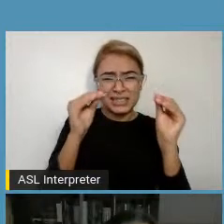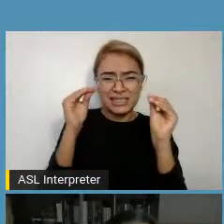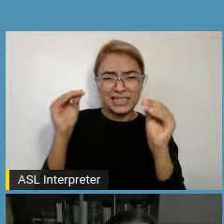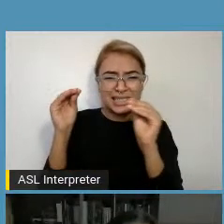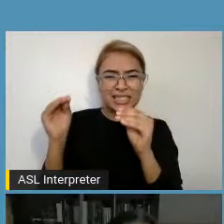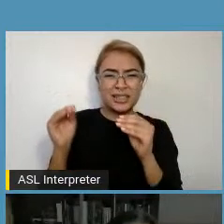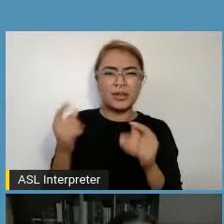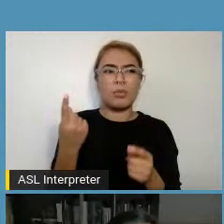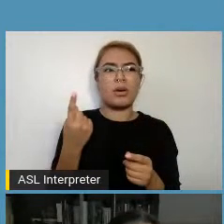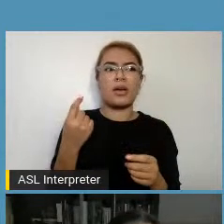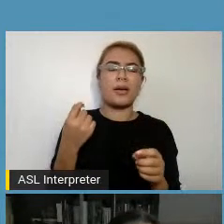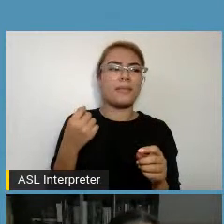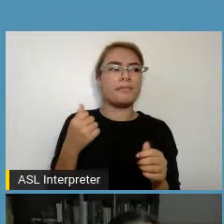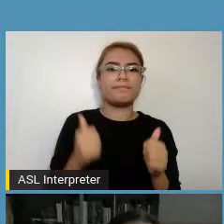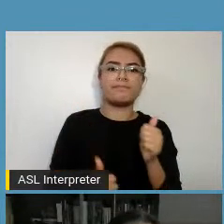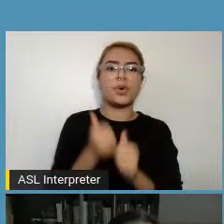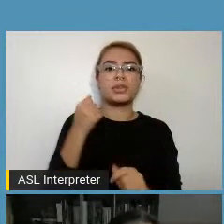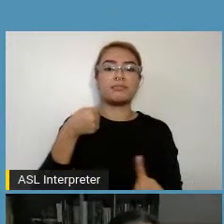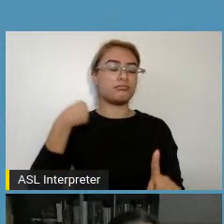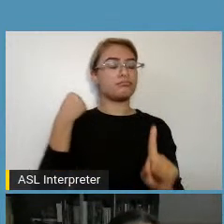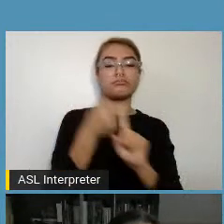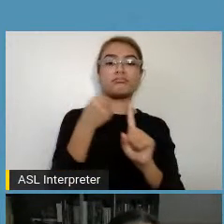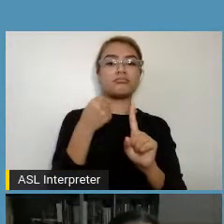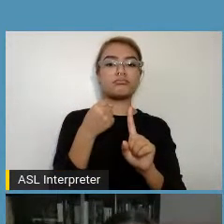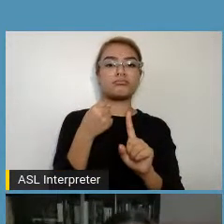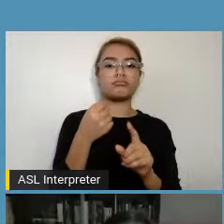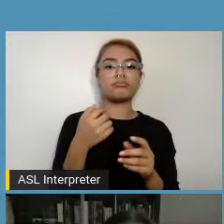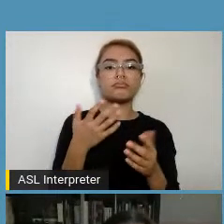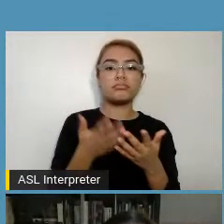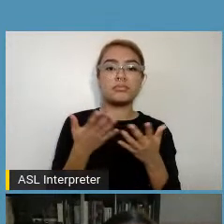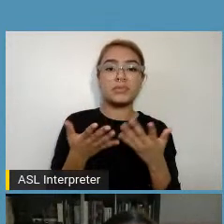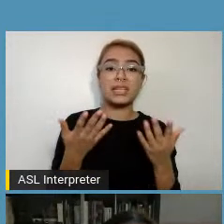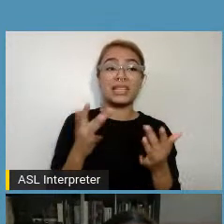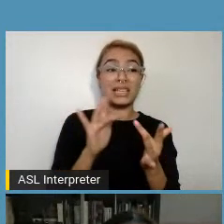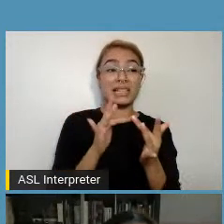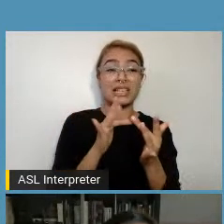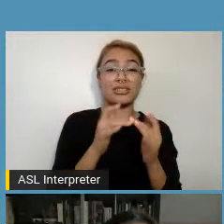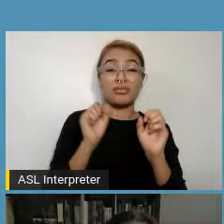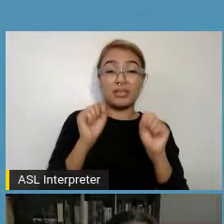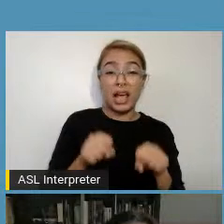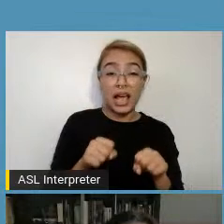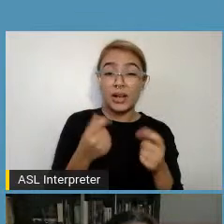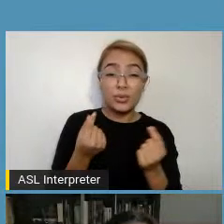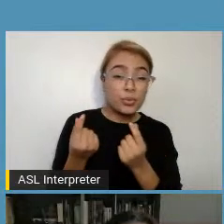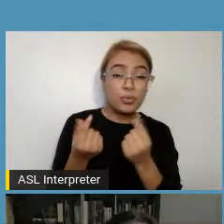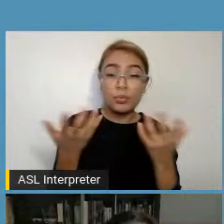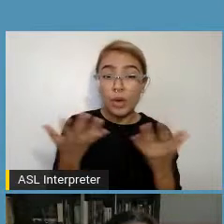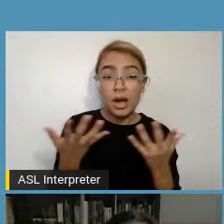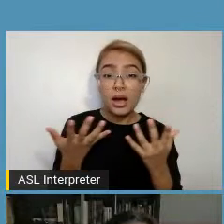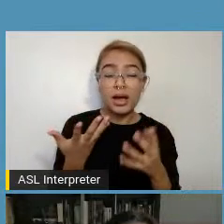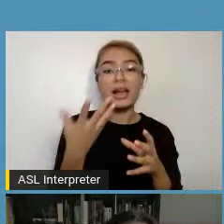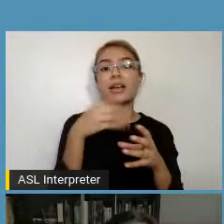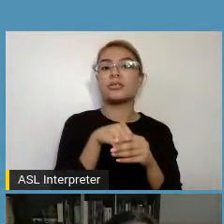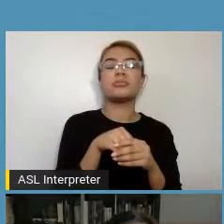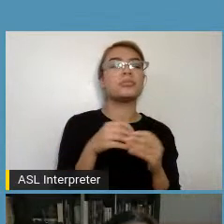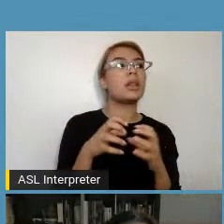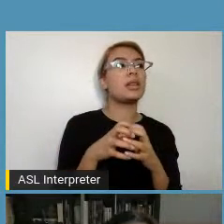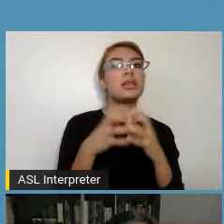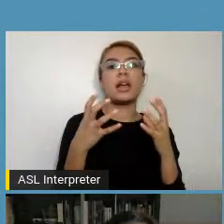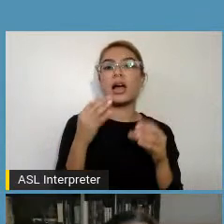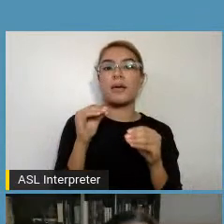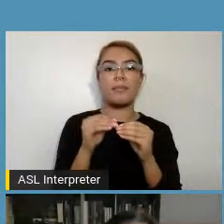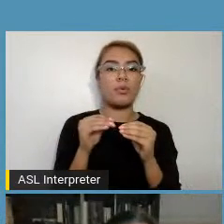the most powerful things that digital media allows us to do is include so much